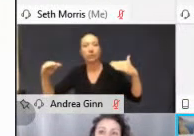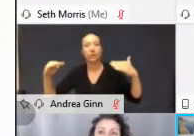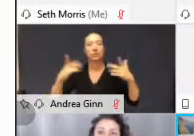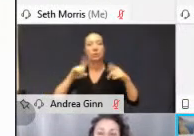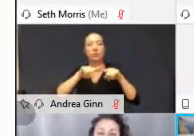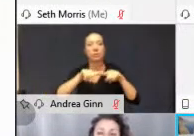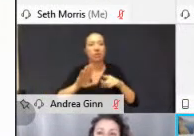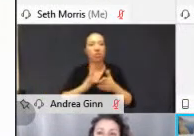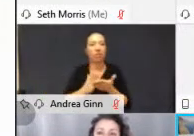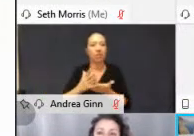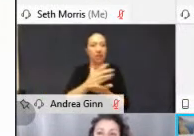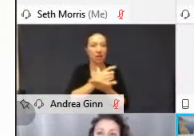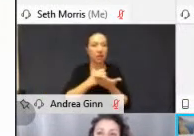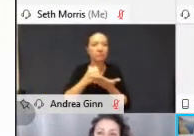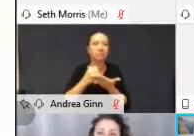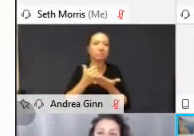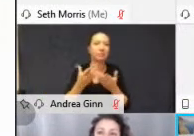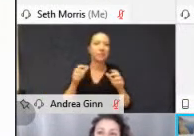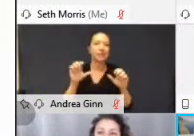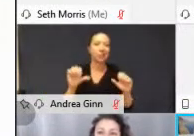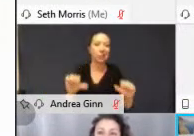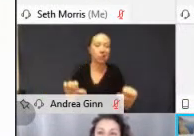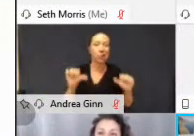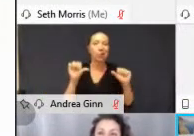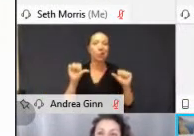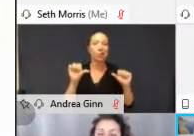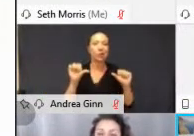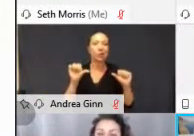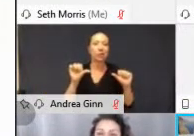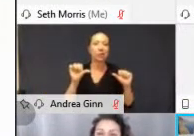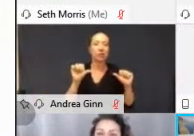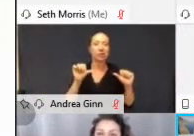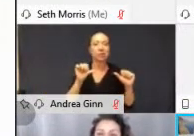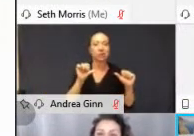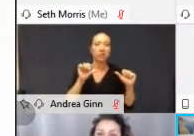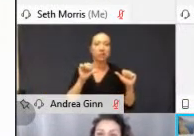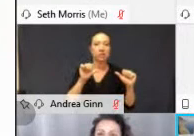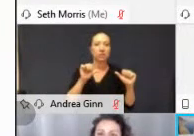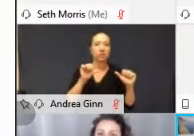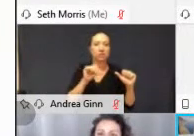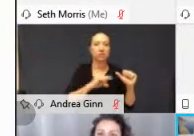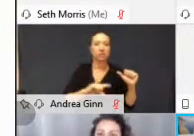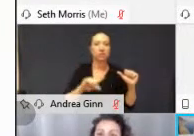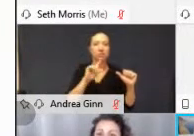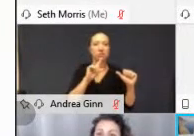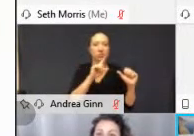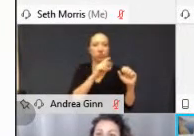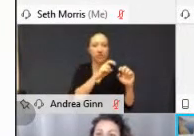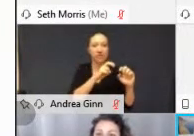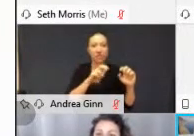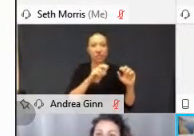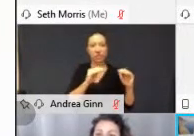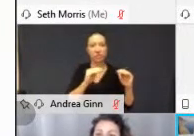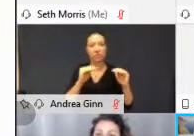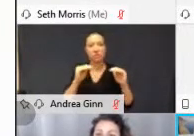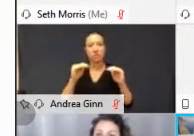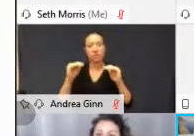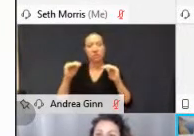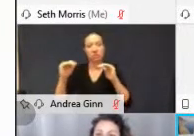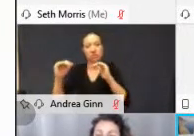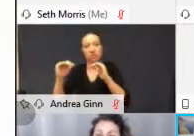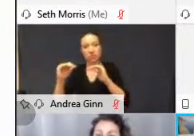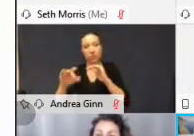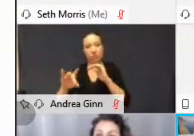income, they could phase up to a cost level for their monthly premium that just makes more sense for